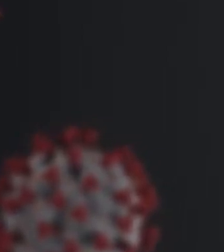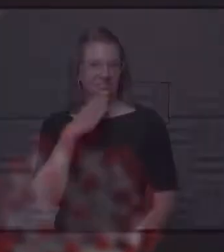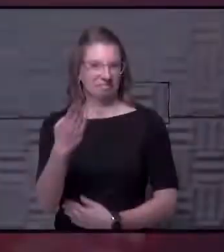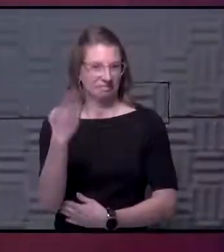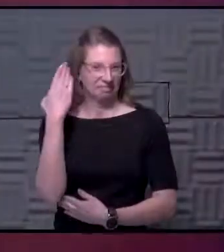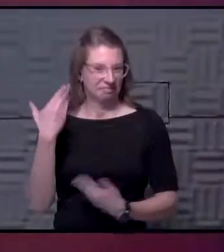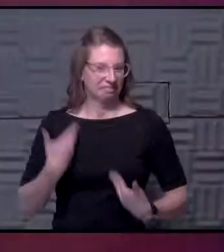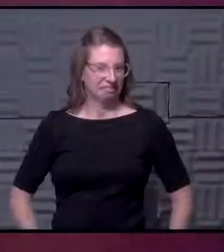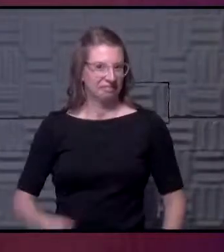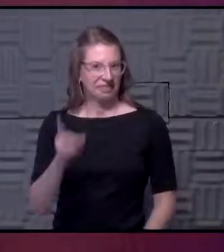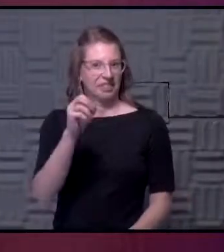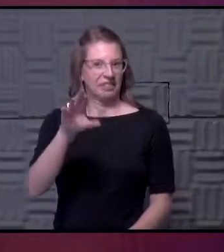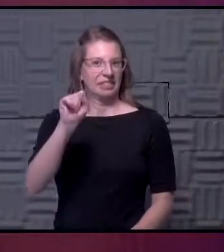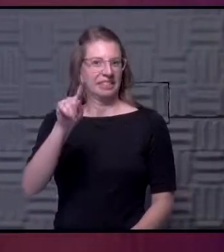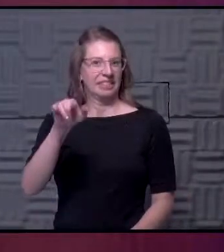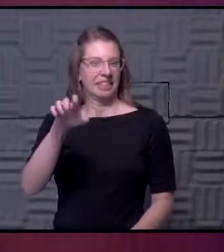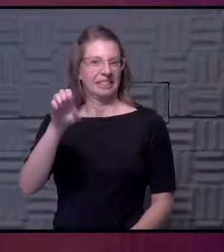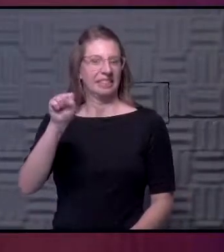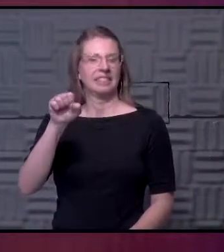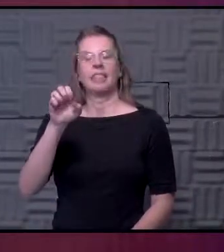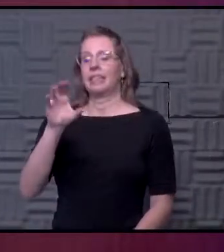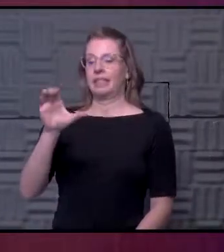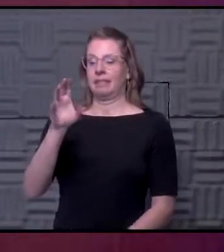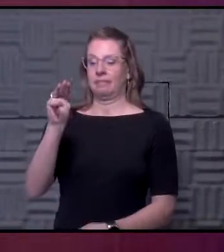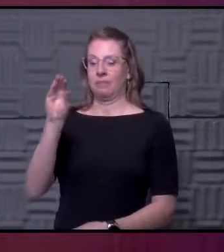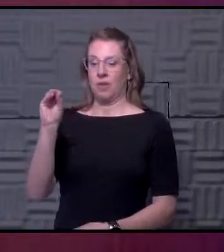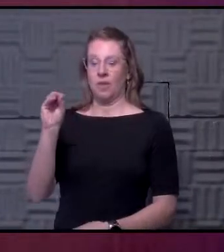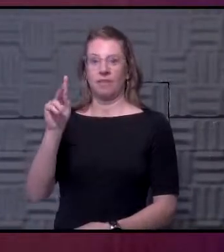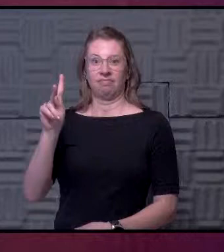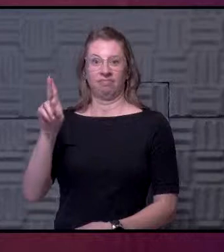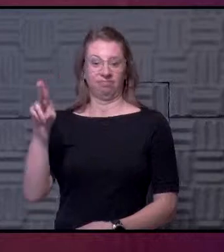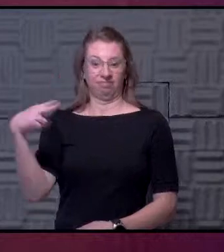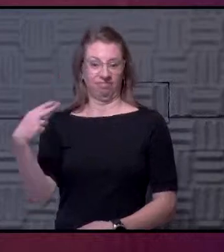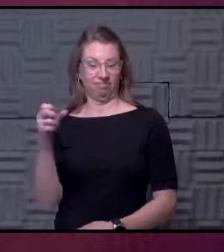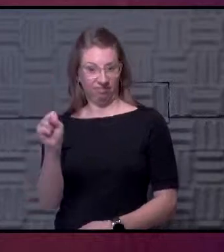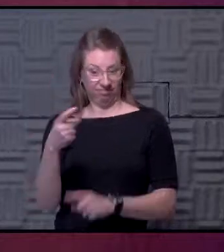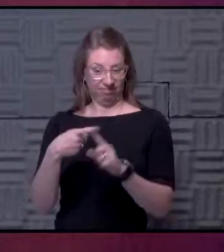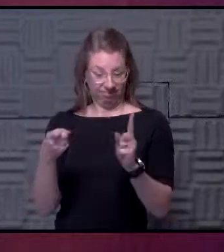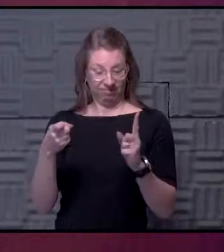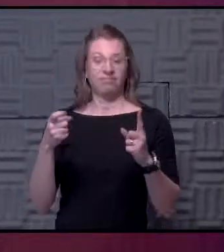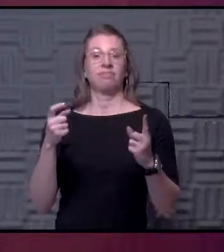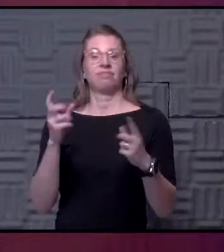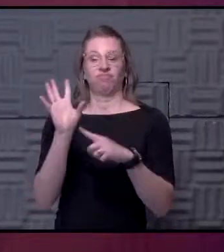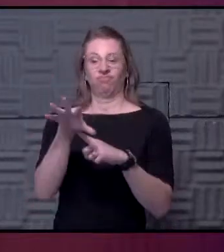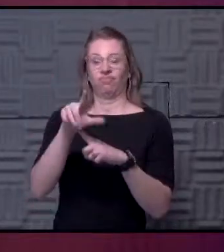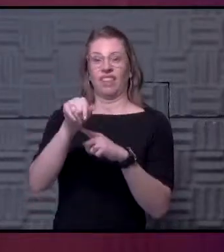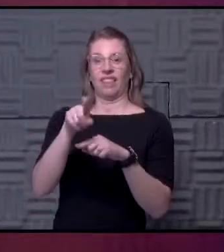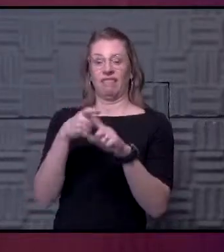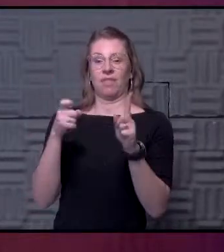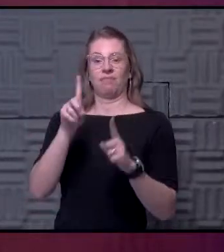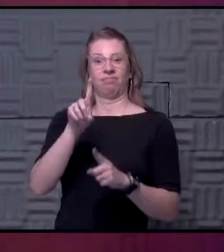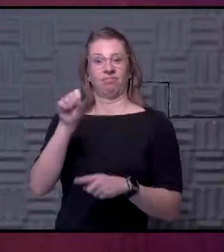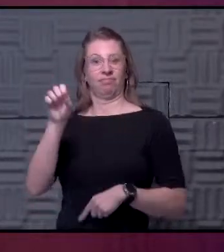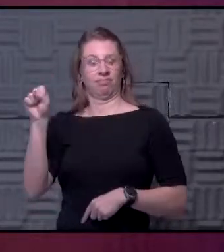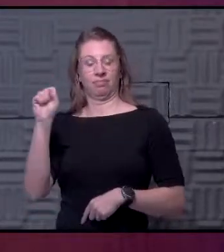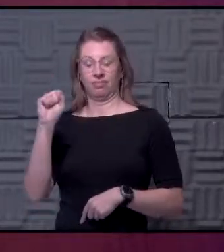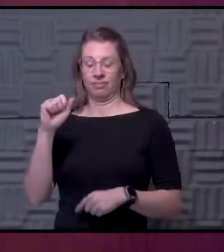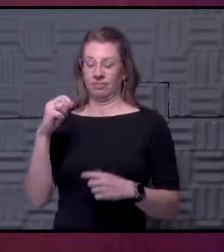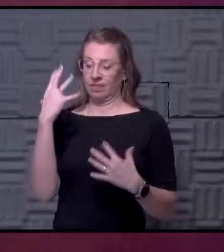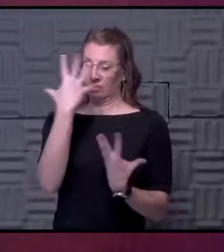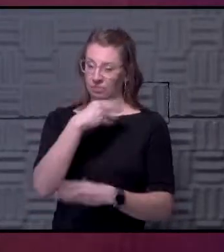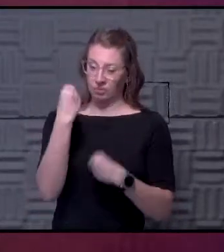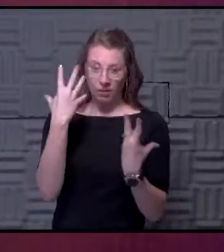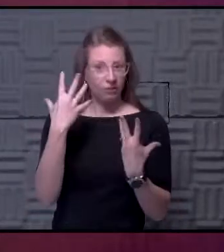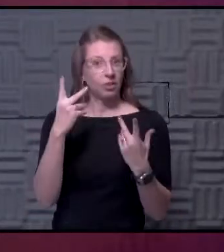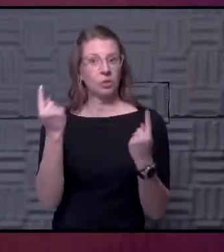Hey, good morning. This is Steve Stites, Chief Medical Officer here at the University of Kansas Health System, broadcasting live with you from the Dolph Simons Family Studio on this beautiful